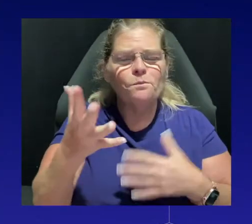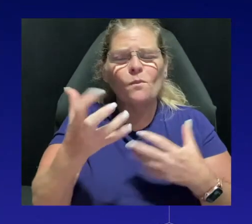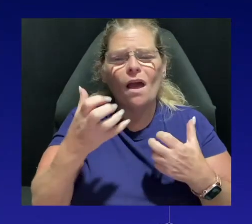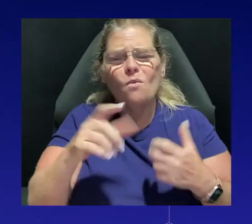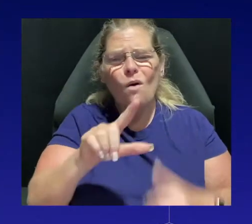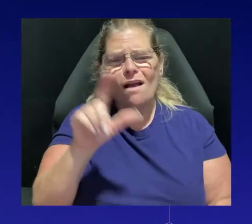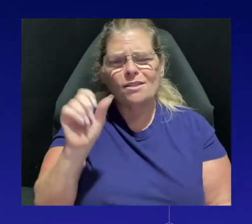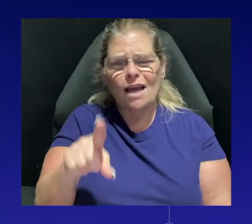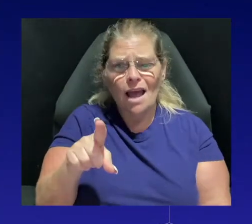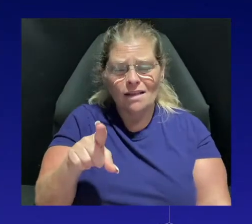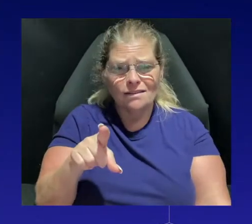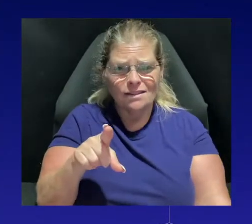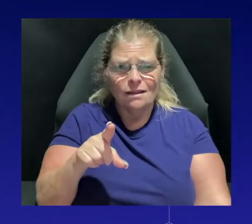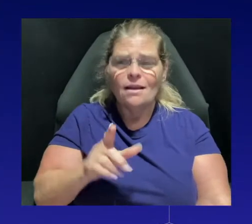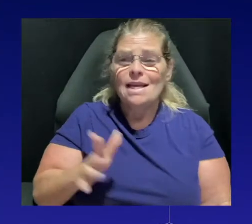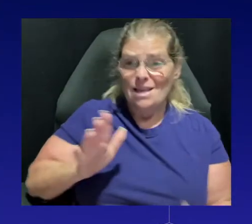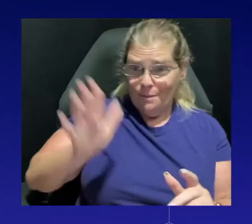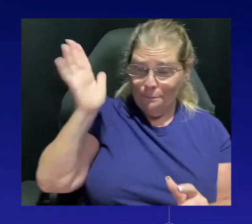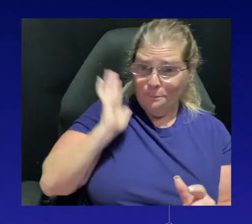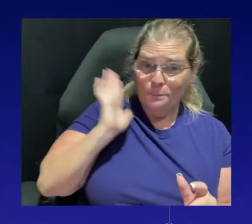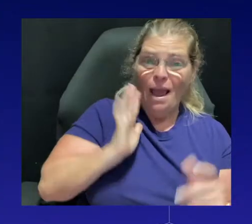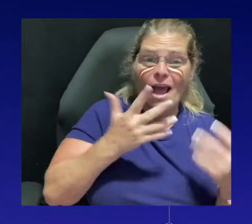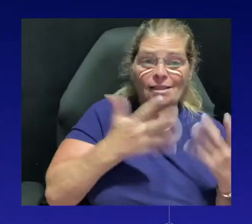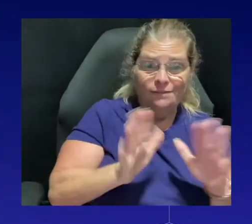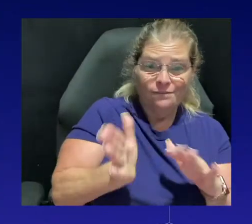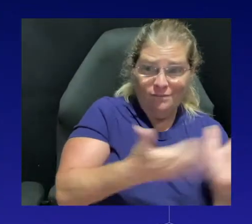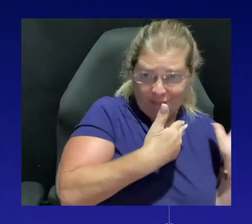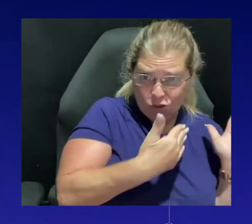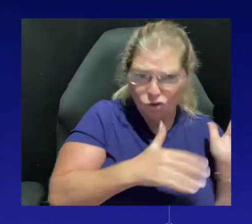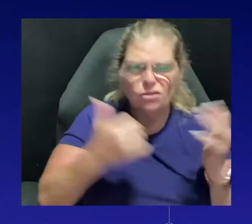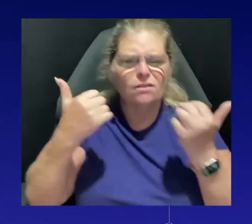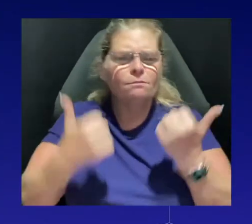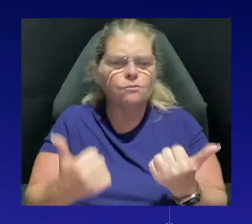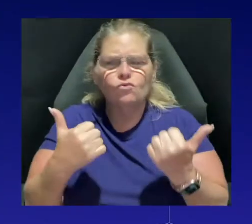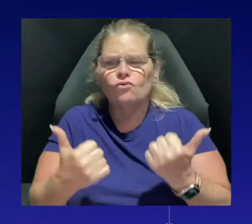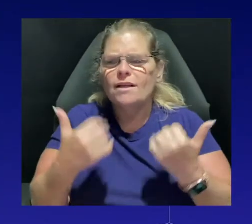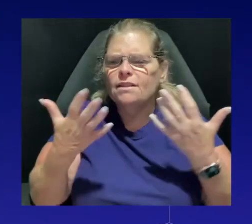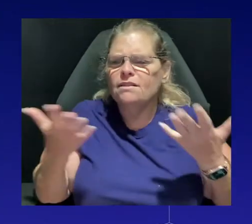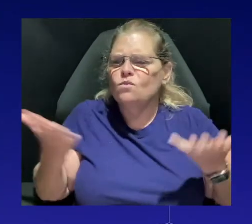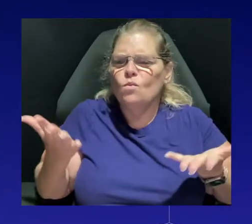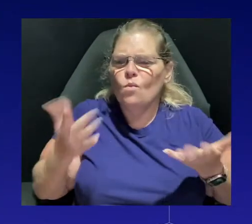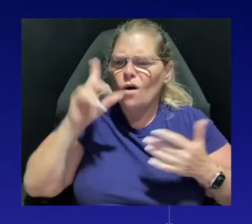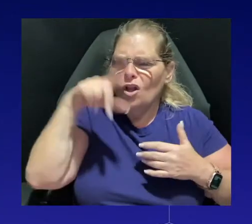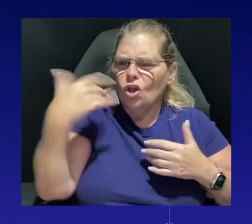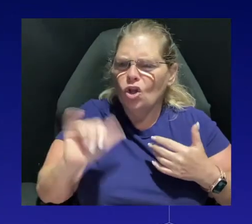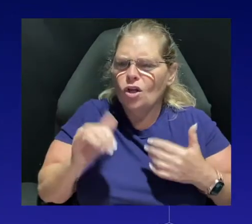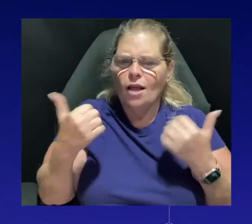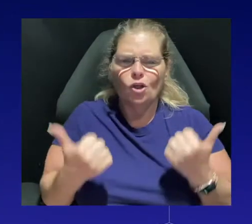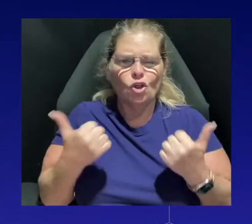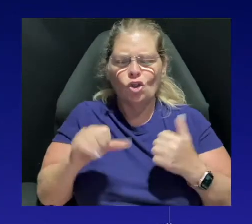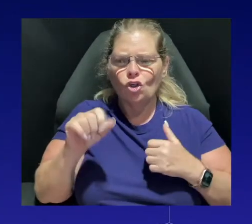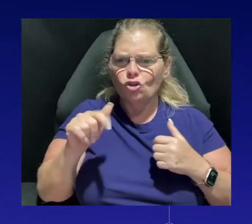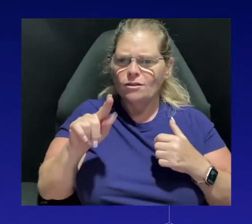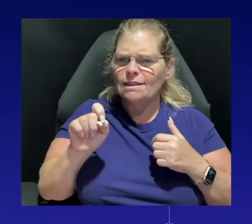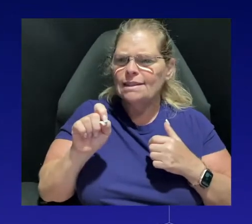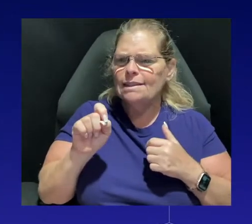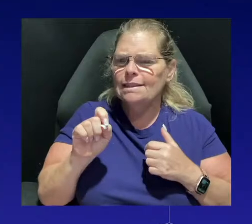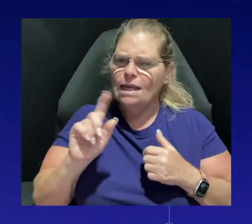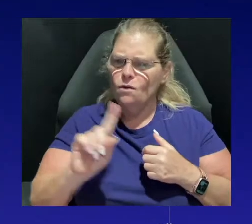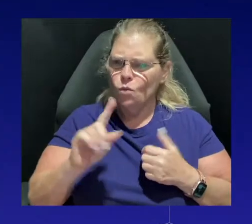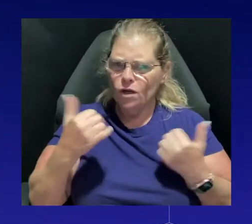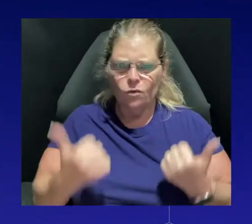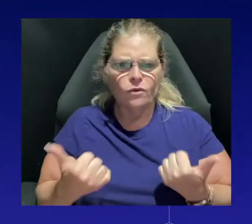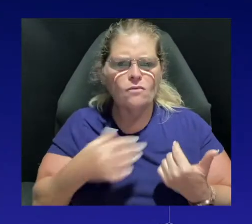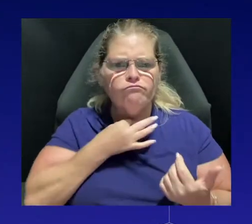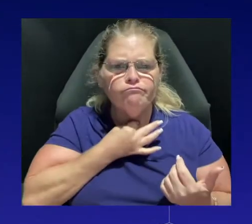our past, where are we right now? What's the present? When we talk about research innovation and the current state of play, where are things in